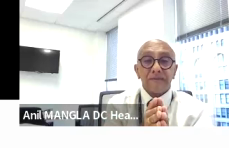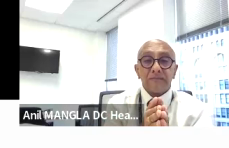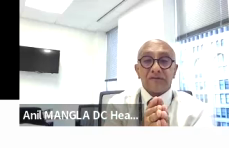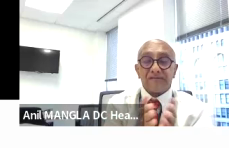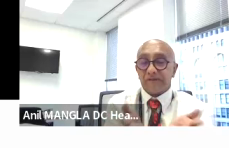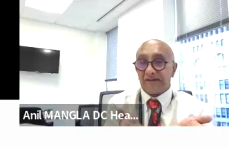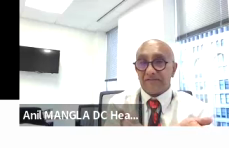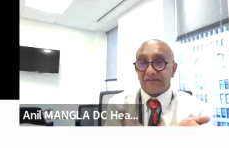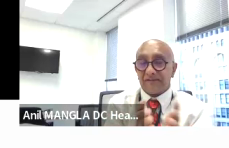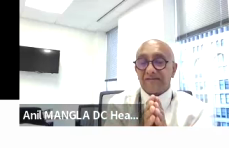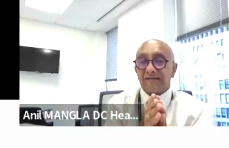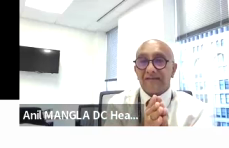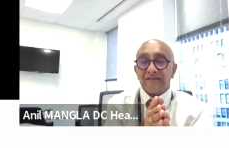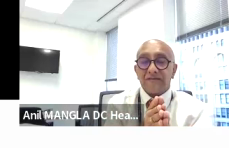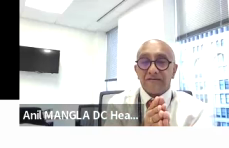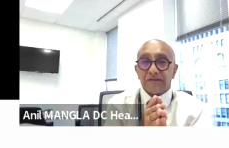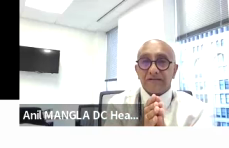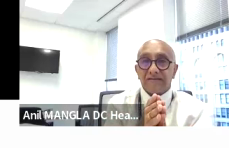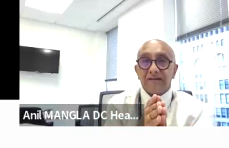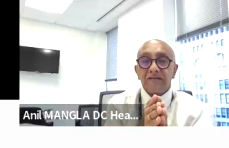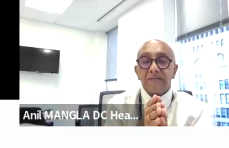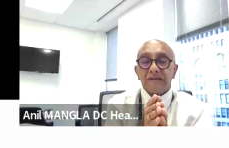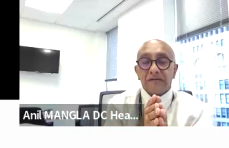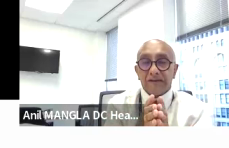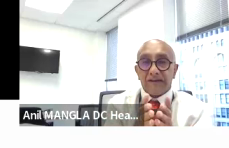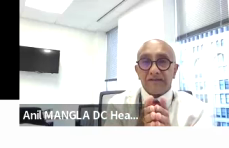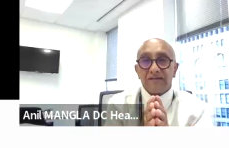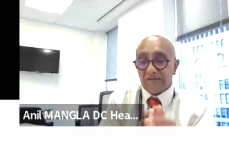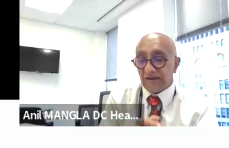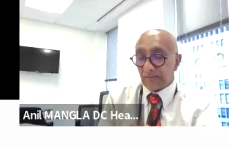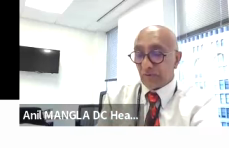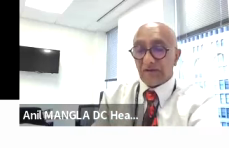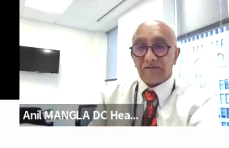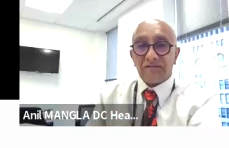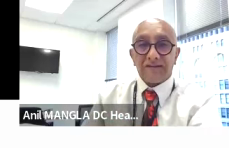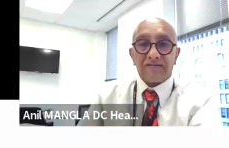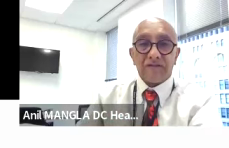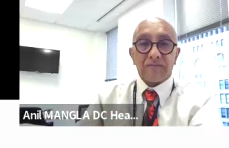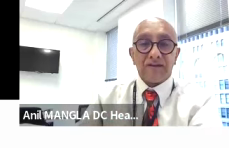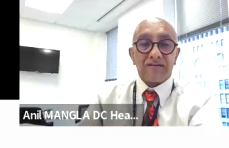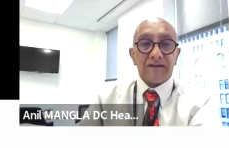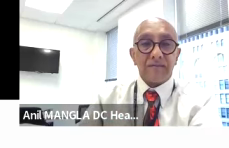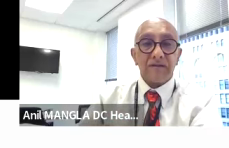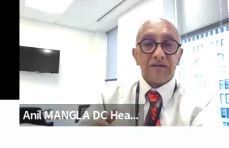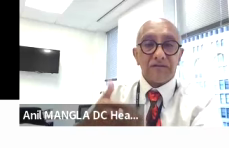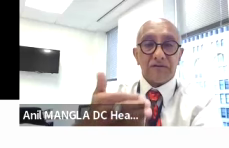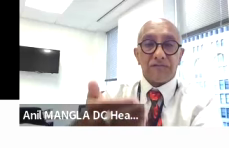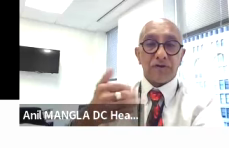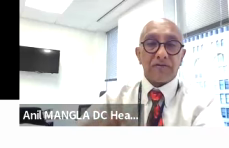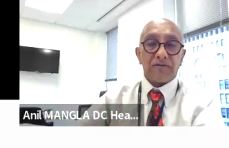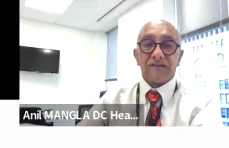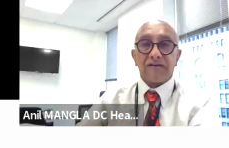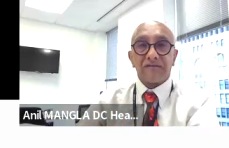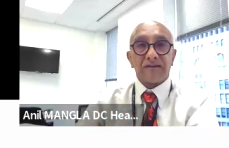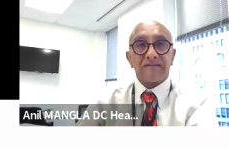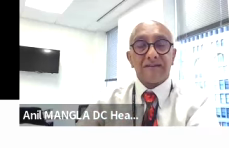illness, possibly resulting in hospital stay. So again, really important to get that treatment in time to